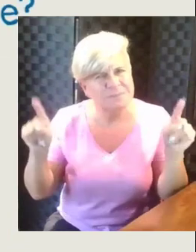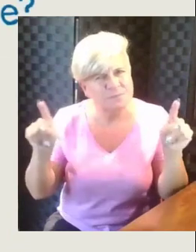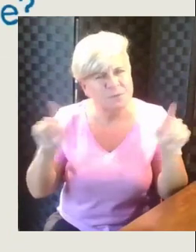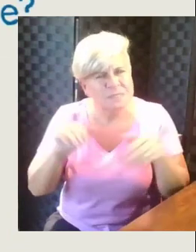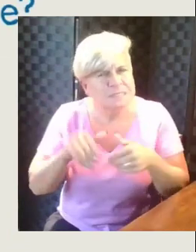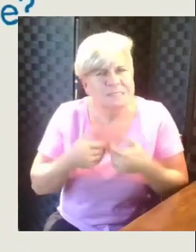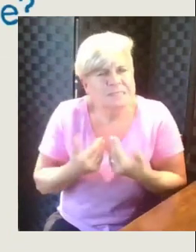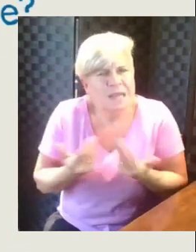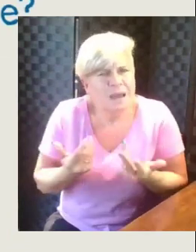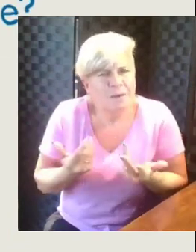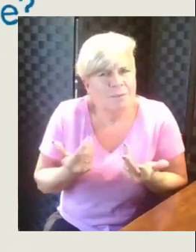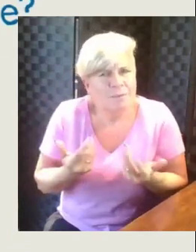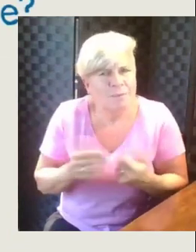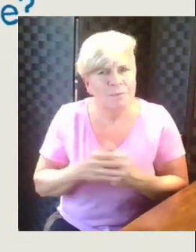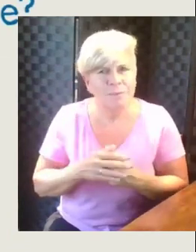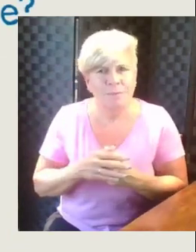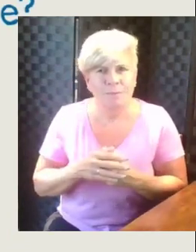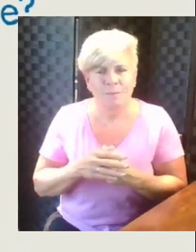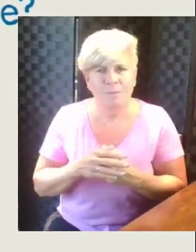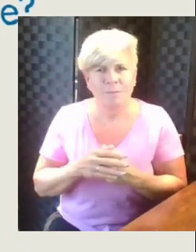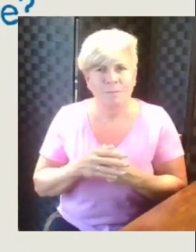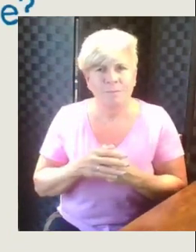difference?